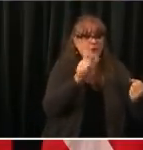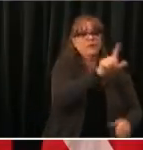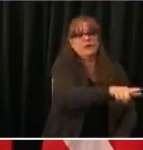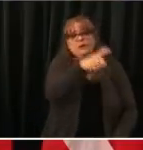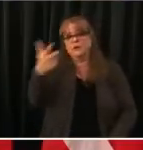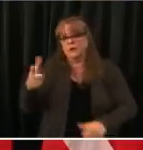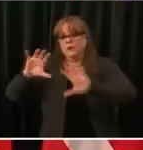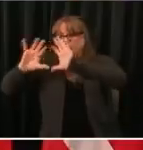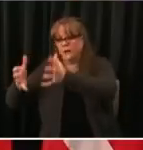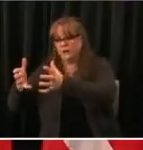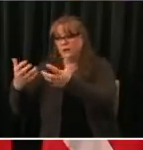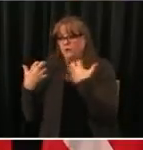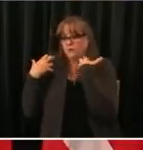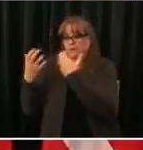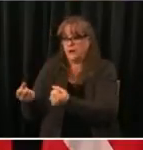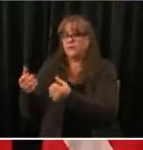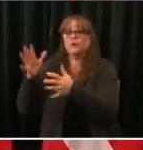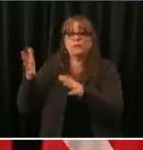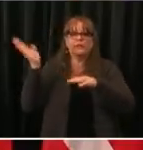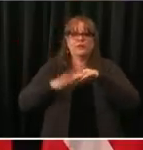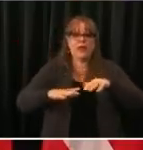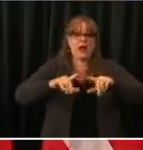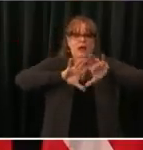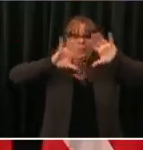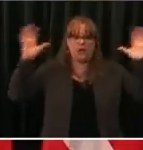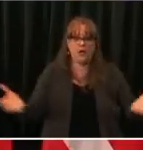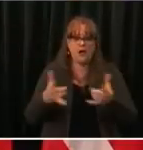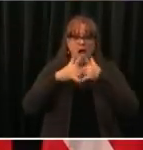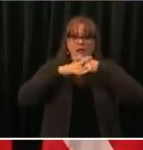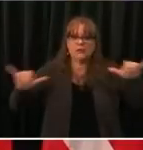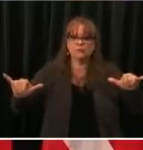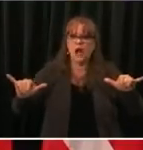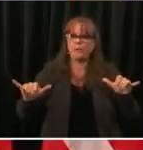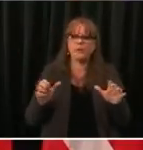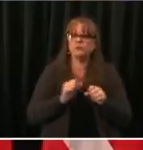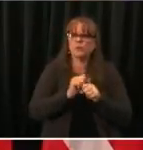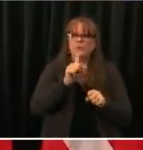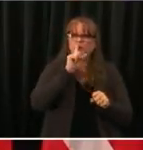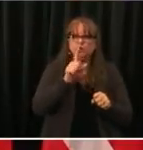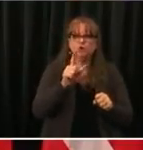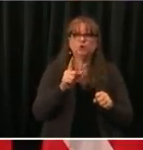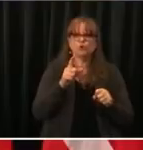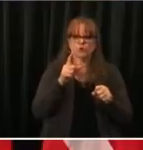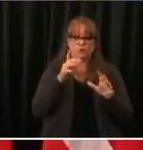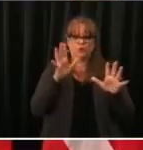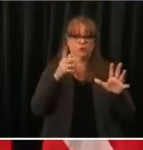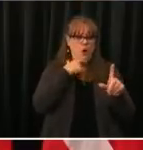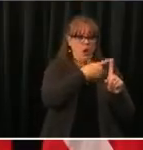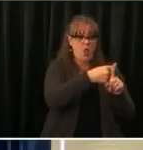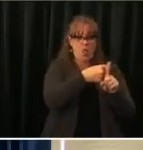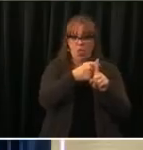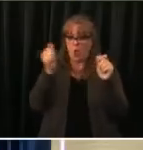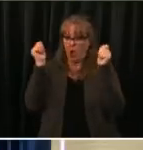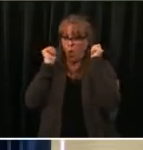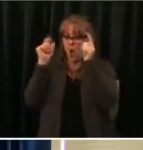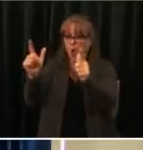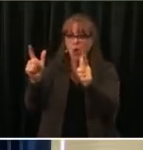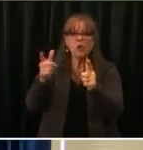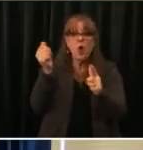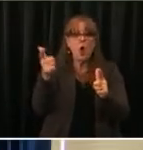our employers and our providers to ensure that staggering is happening to mitigate any of those potential problems.